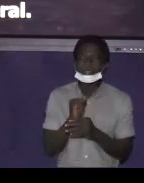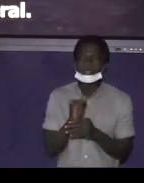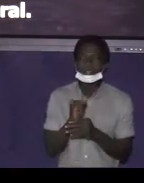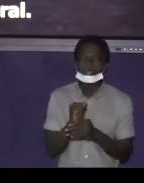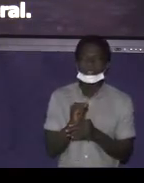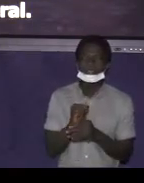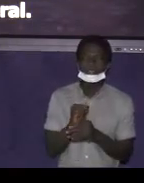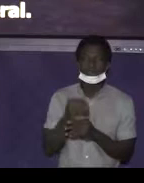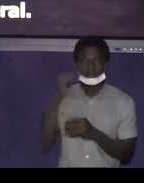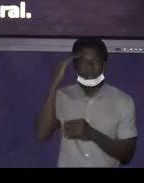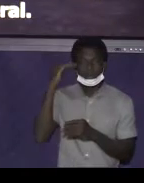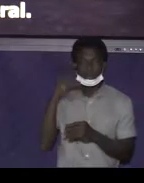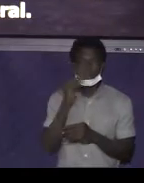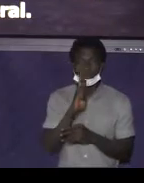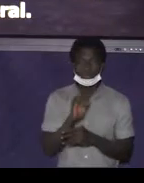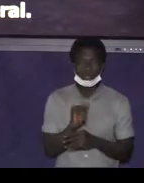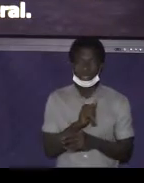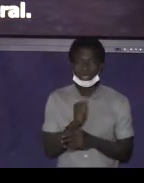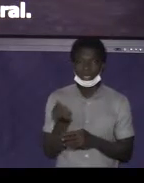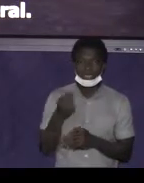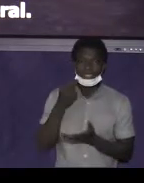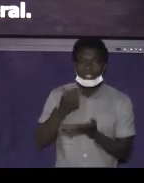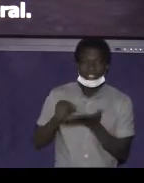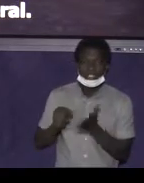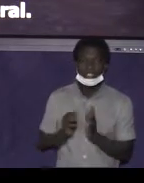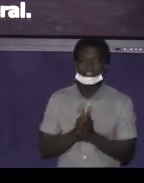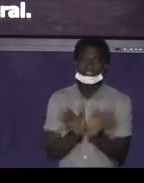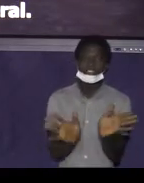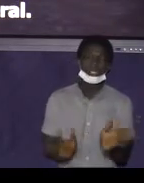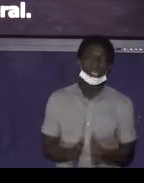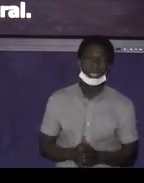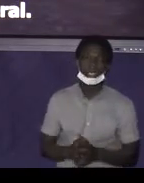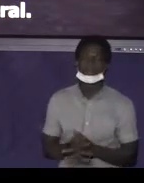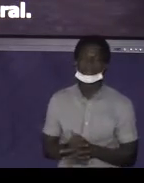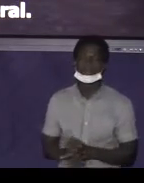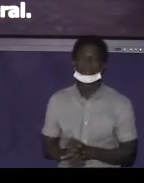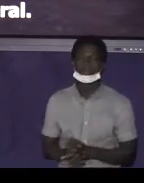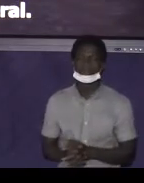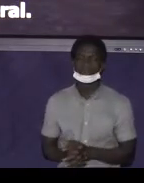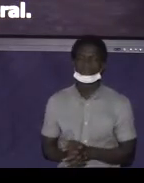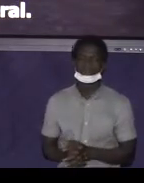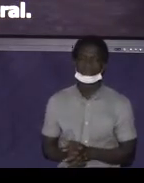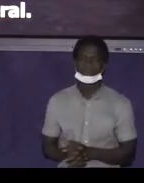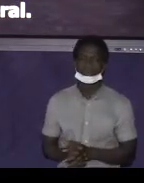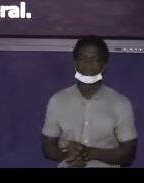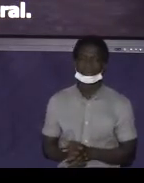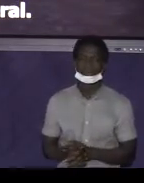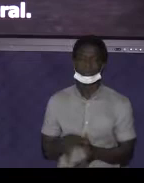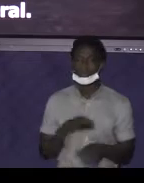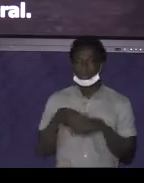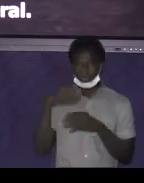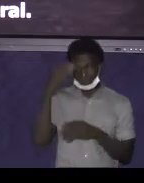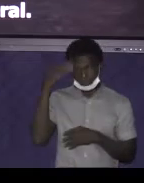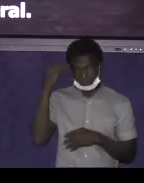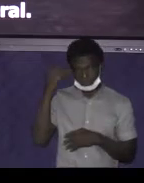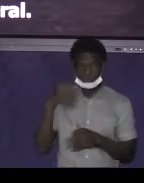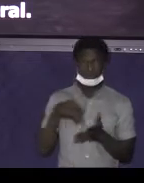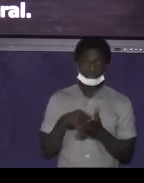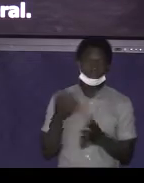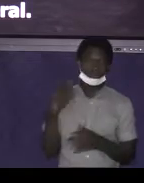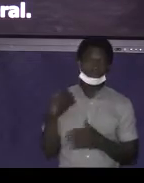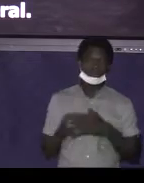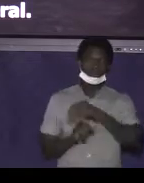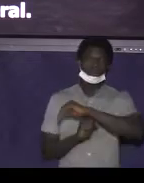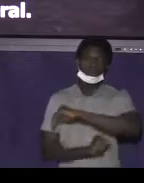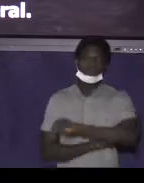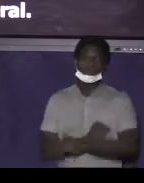It is headed by its Secretary General. It is headed by who? By its Secretary General. Don't forget,